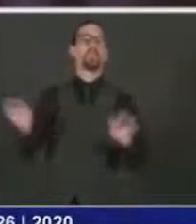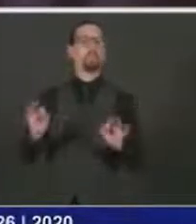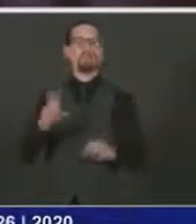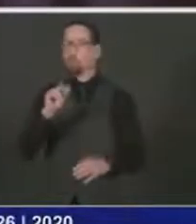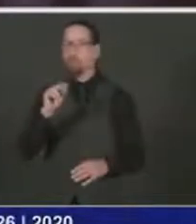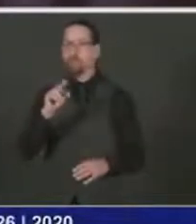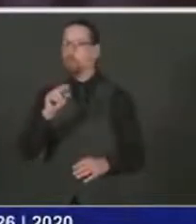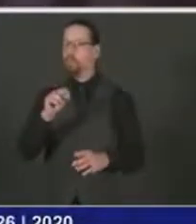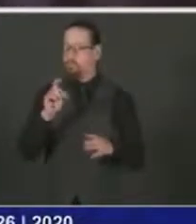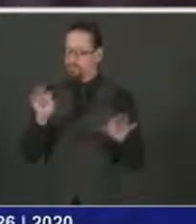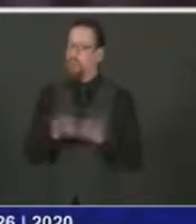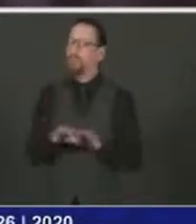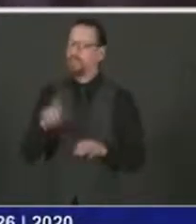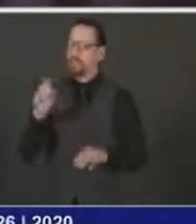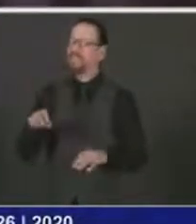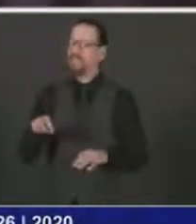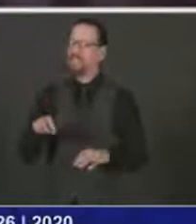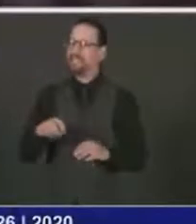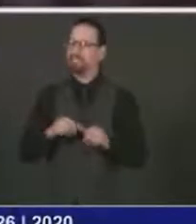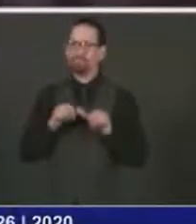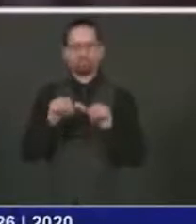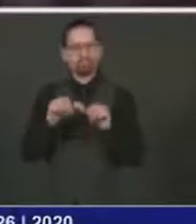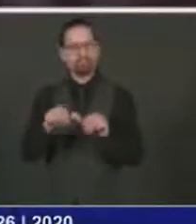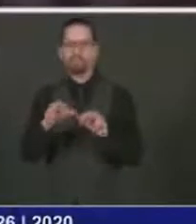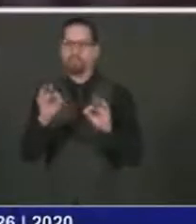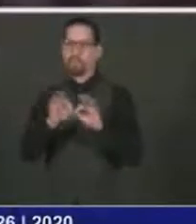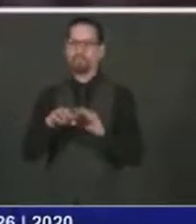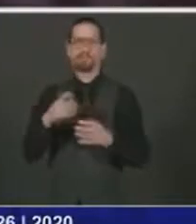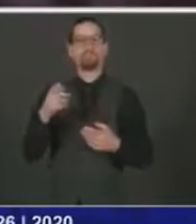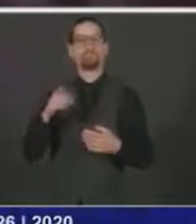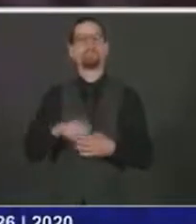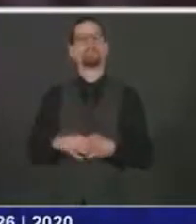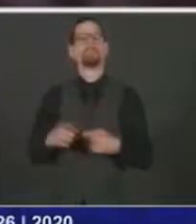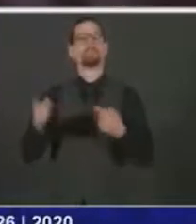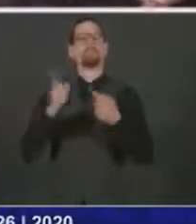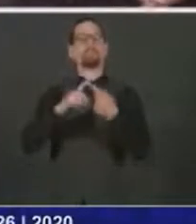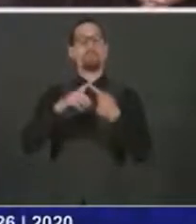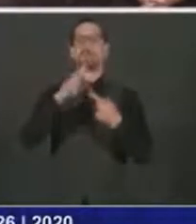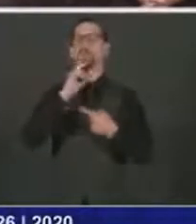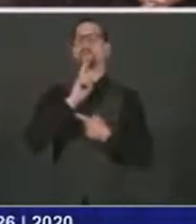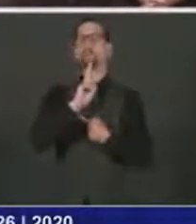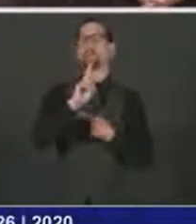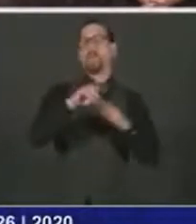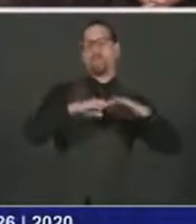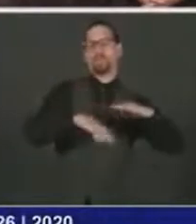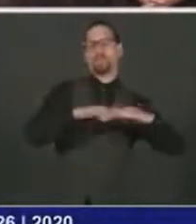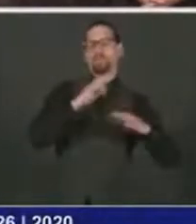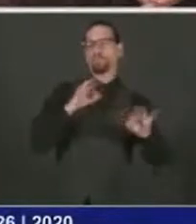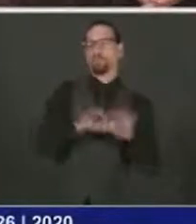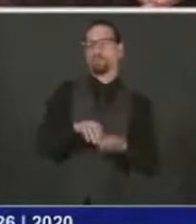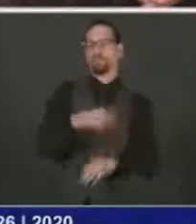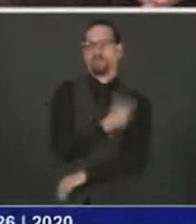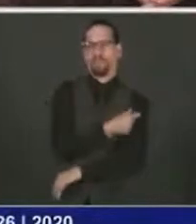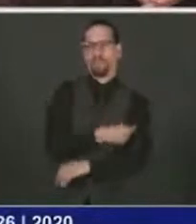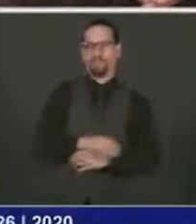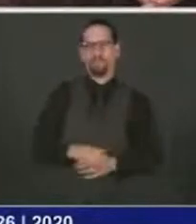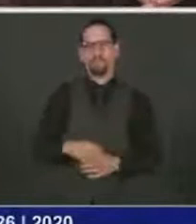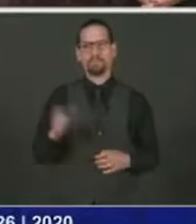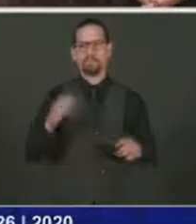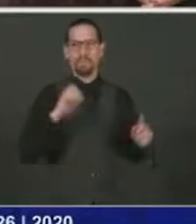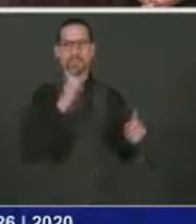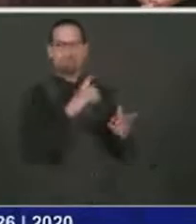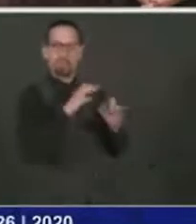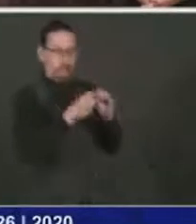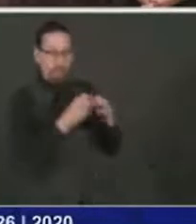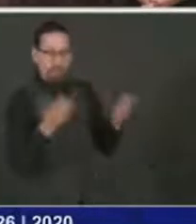encourage that, and continue certainly those that are less than 2 years of age. Can you estimate how many kids we're talking about? I